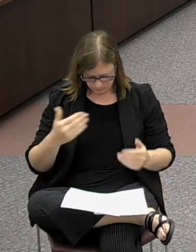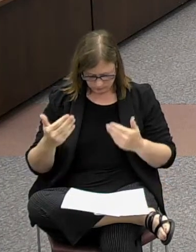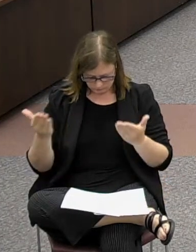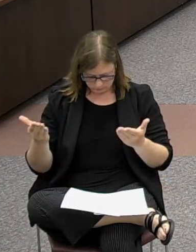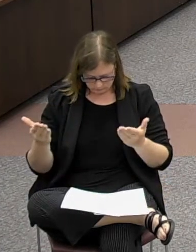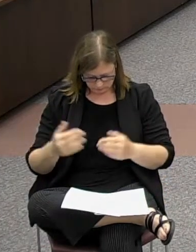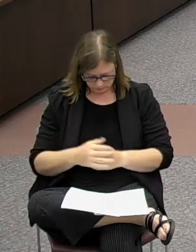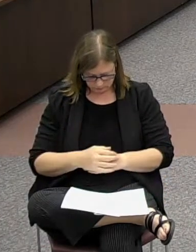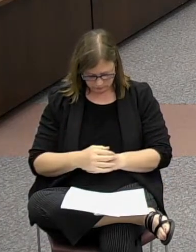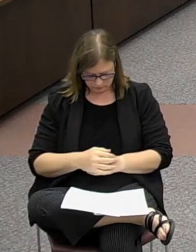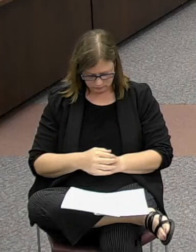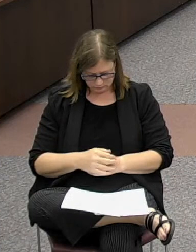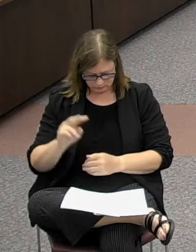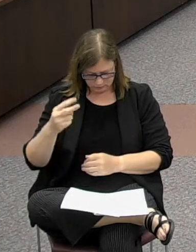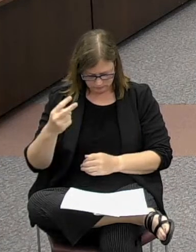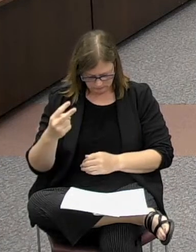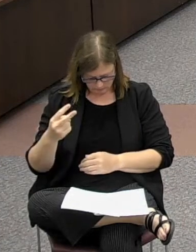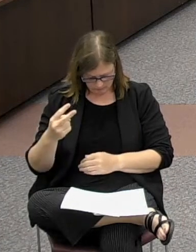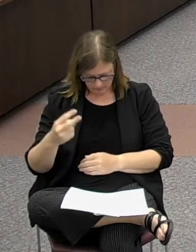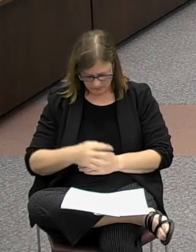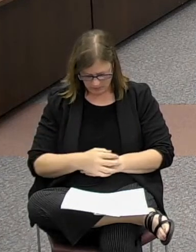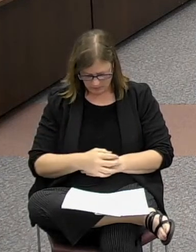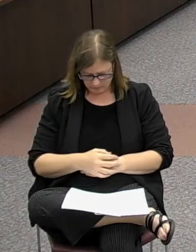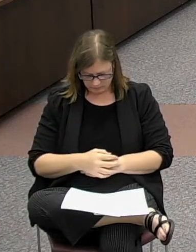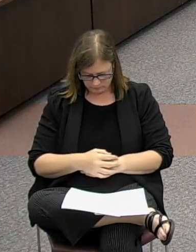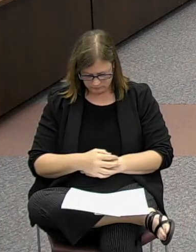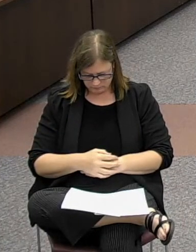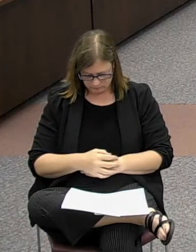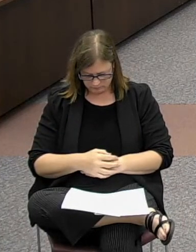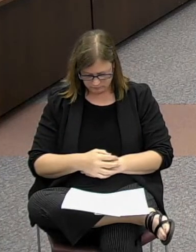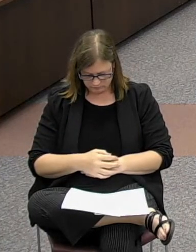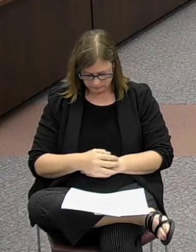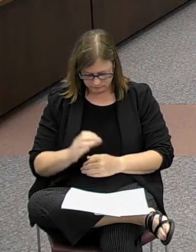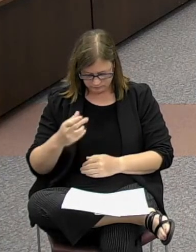approval. Second. Rob's motion, Barb seconds. Charlie?